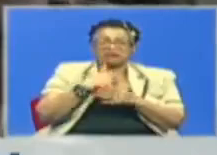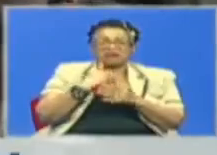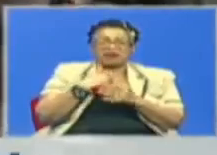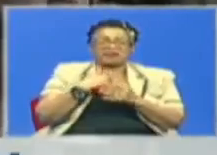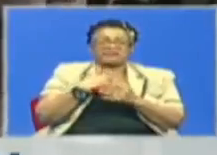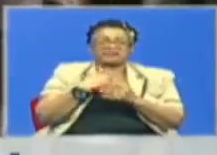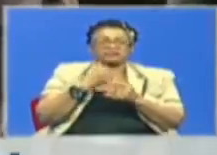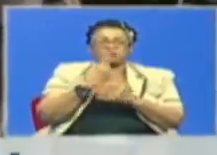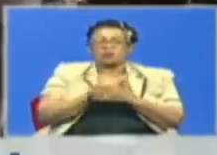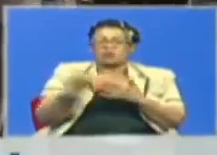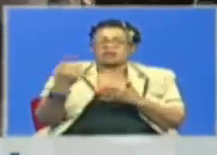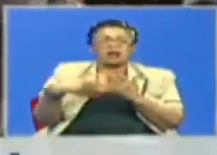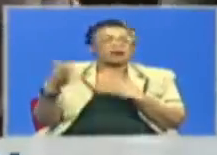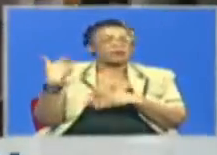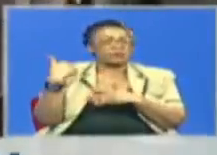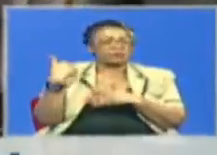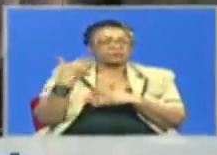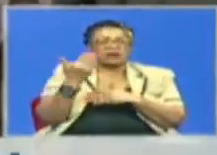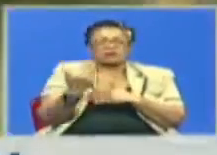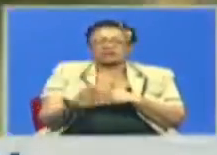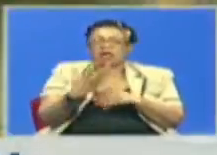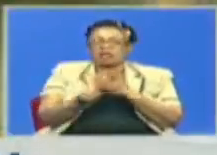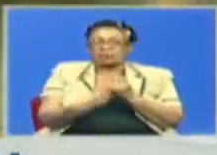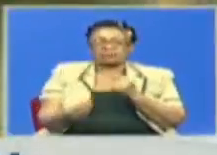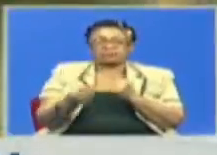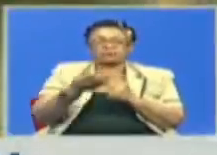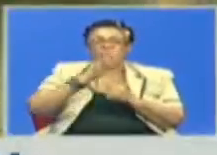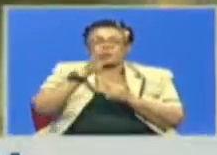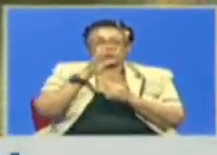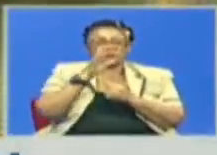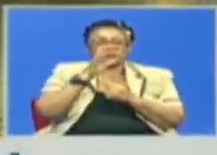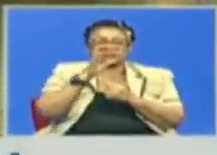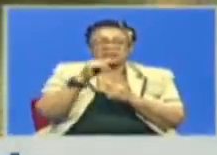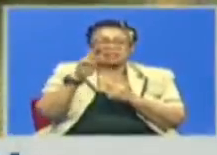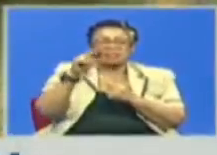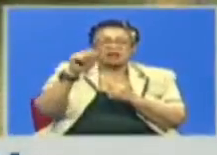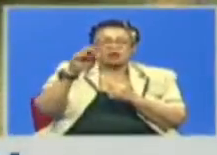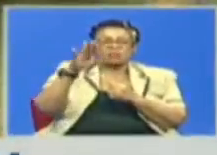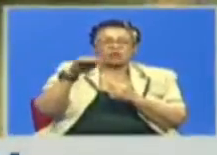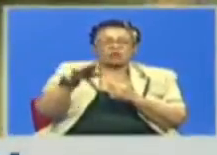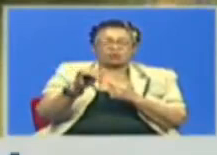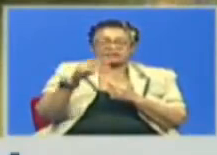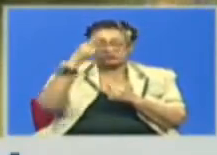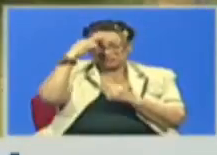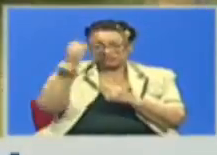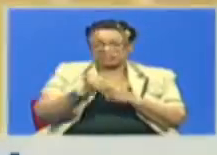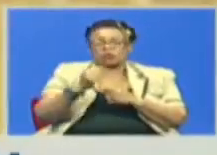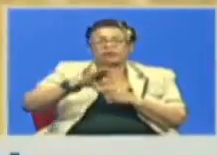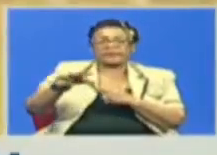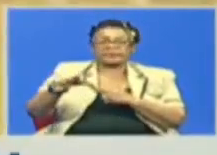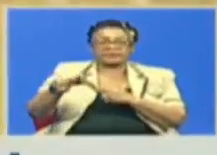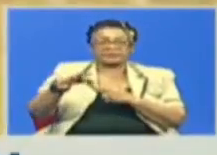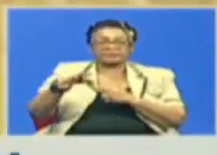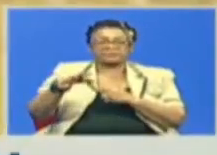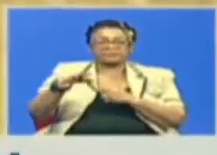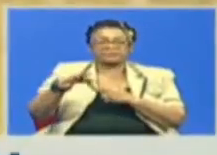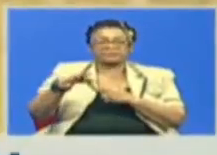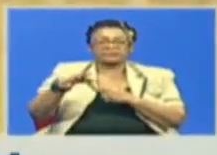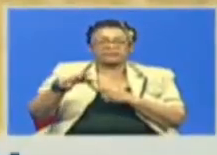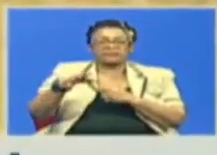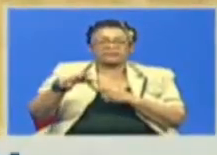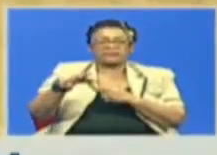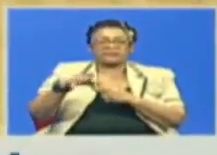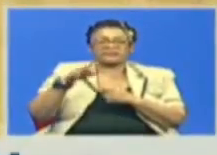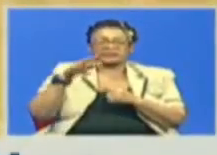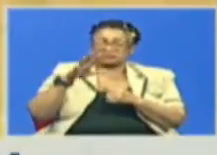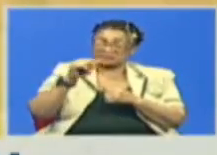a week ago. A child drowned in waters held by the Narumoro Dam in Kajiado County. At first, Abud stood in